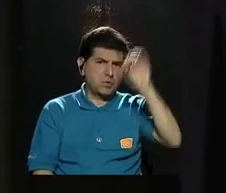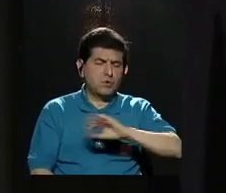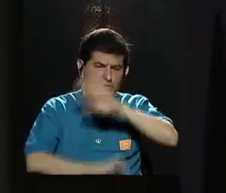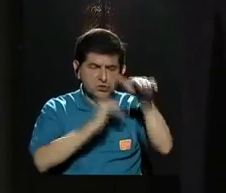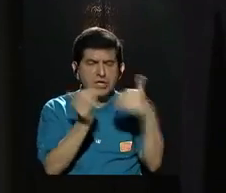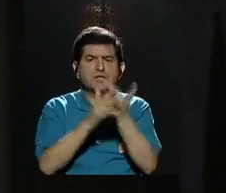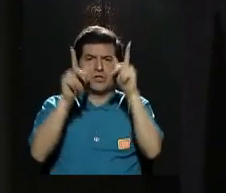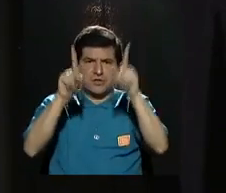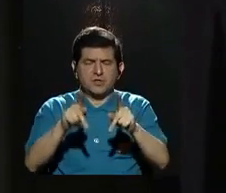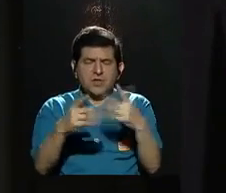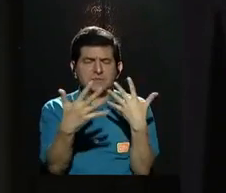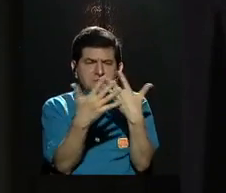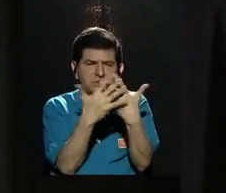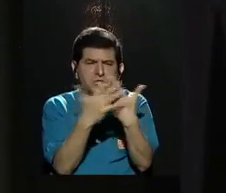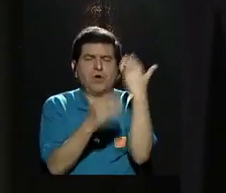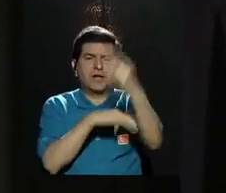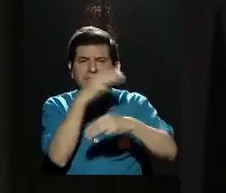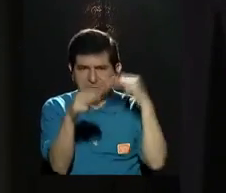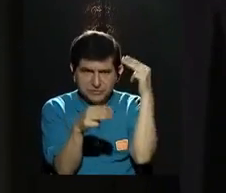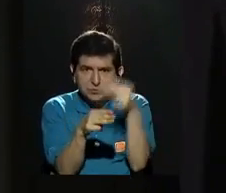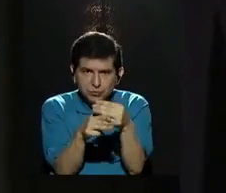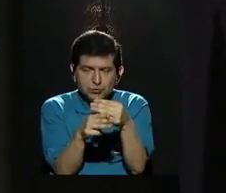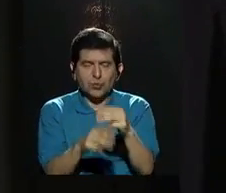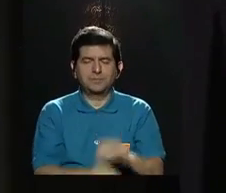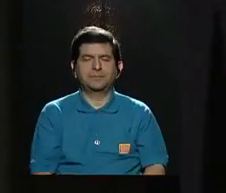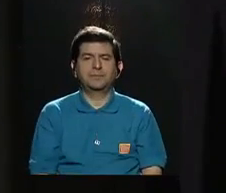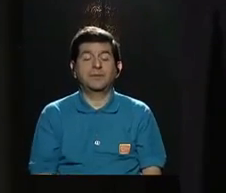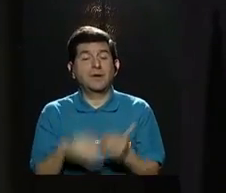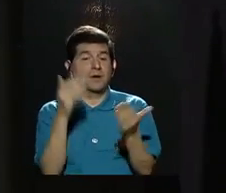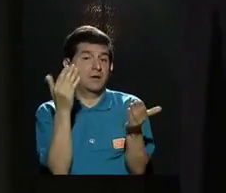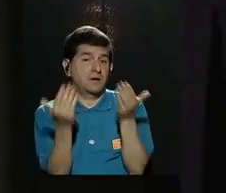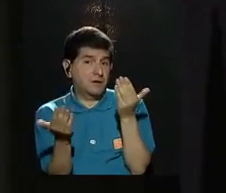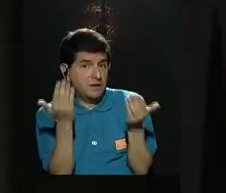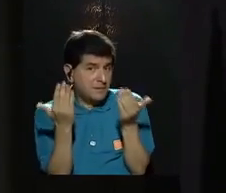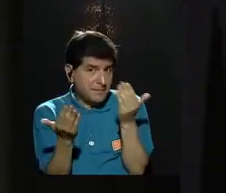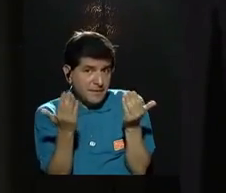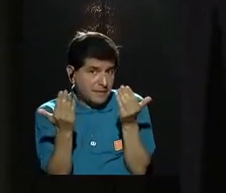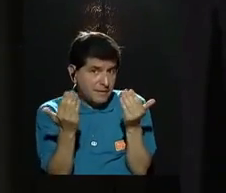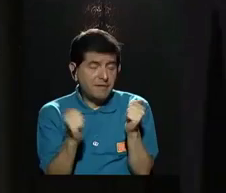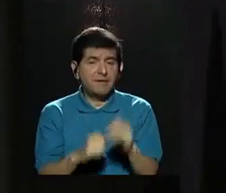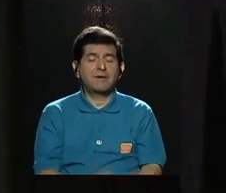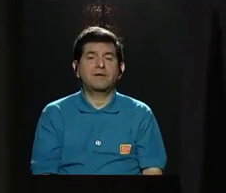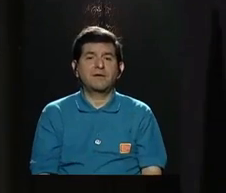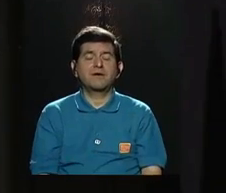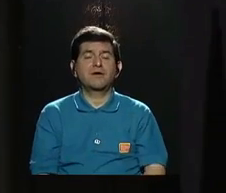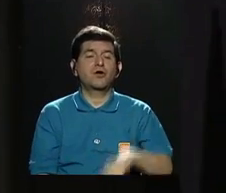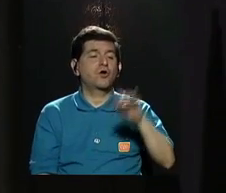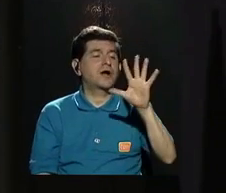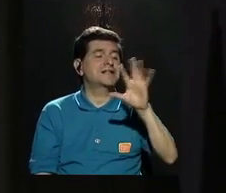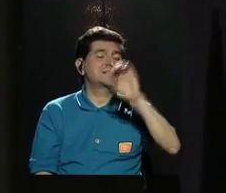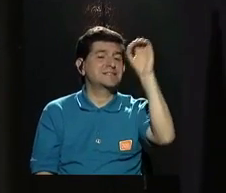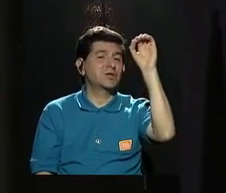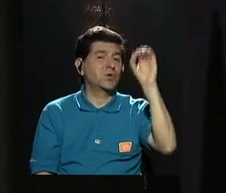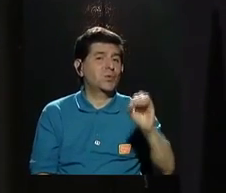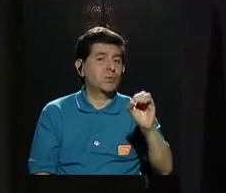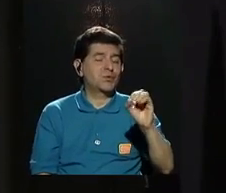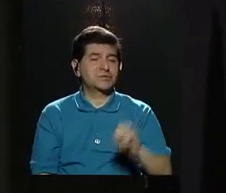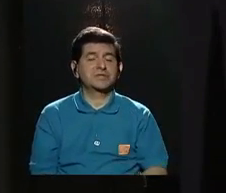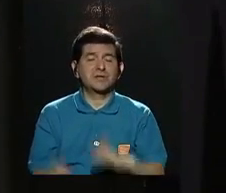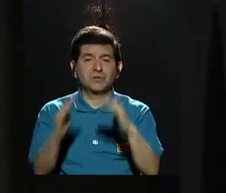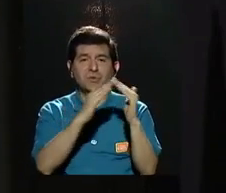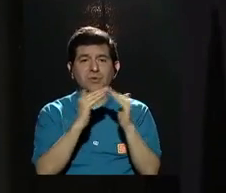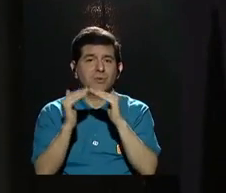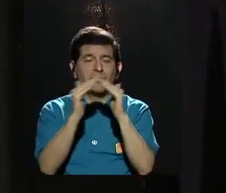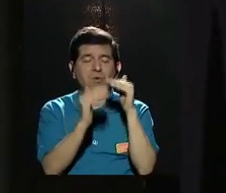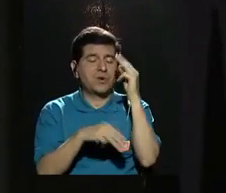planet, as compared to its 5% of the world's population.